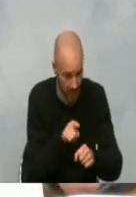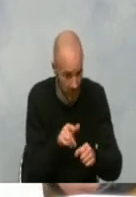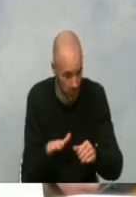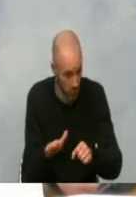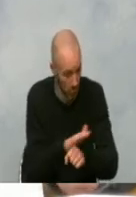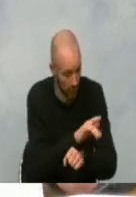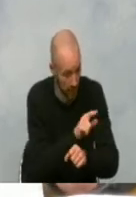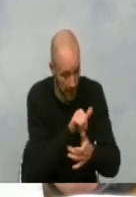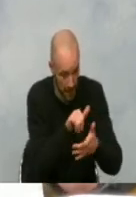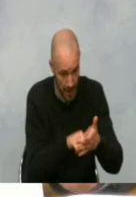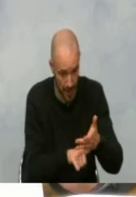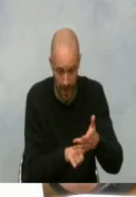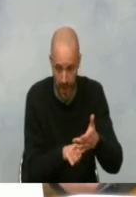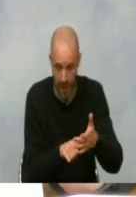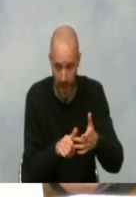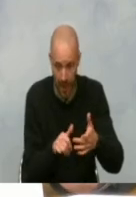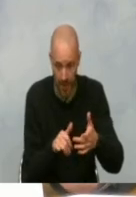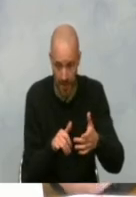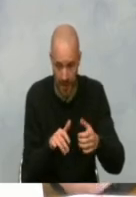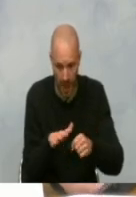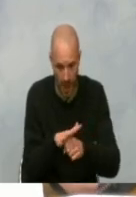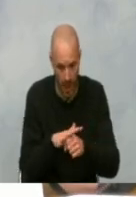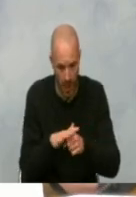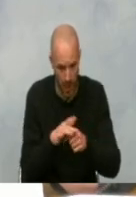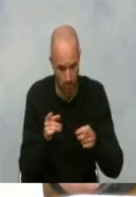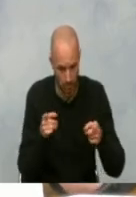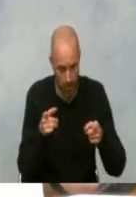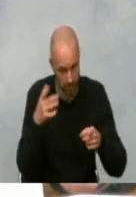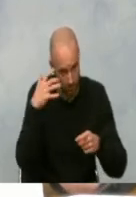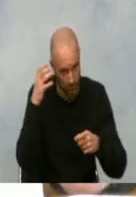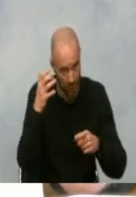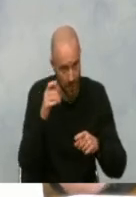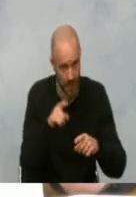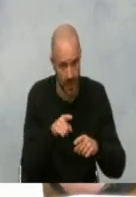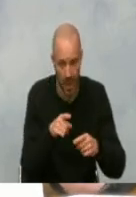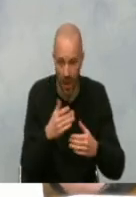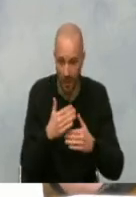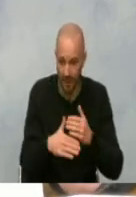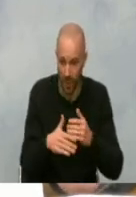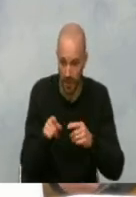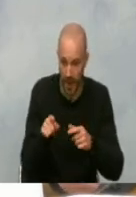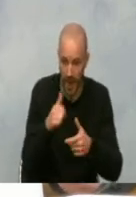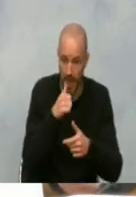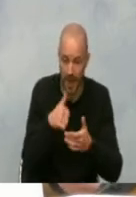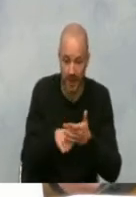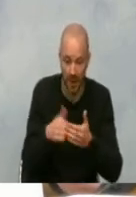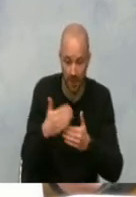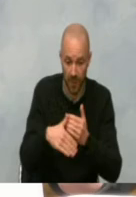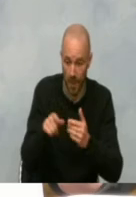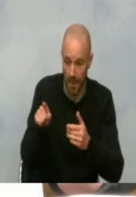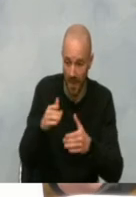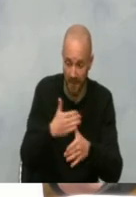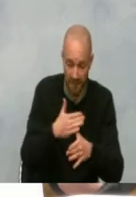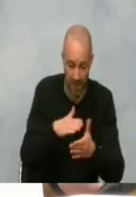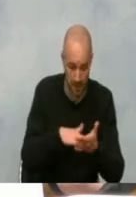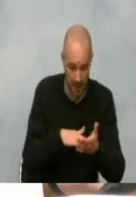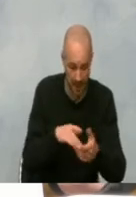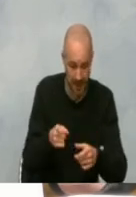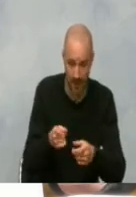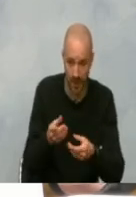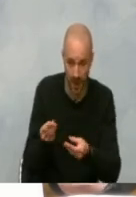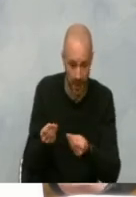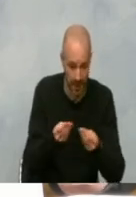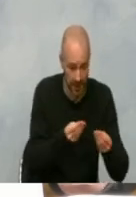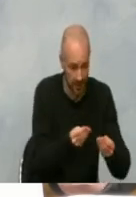local government as being a permissive letter from the Deputy First Minister. He was giving the